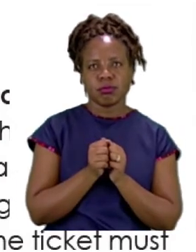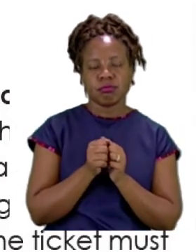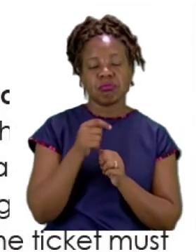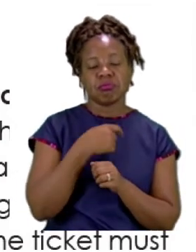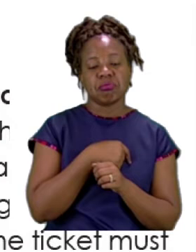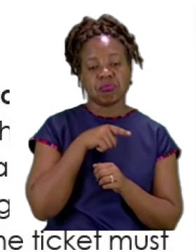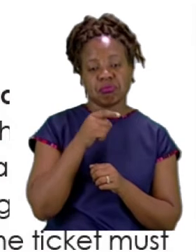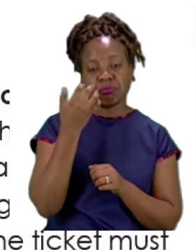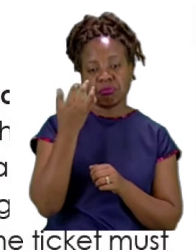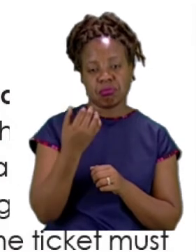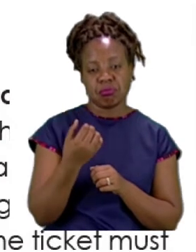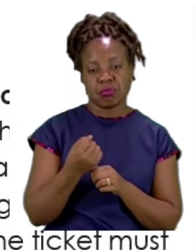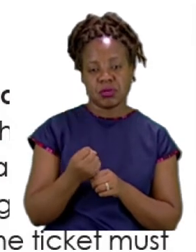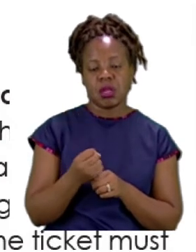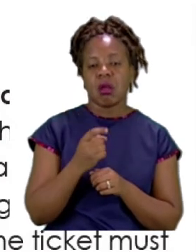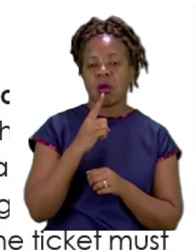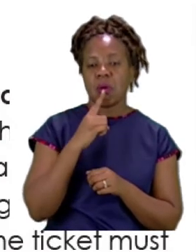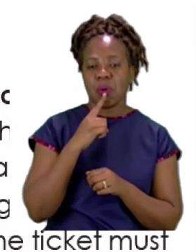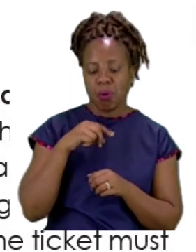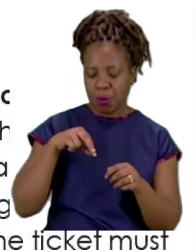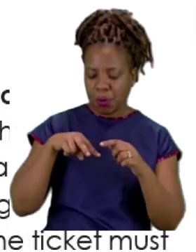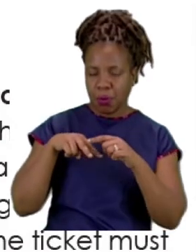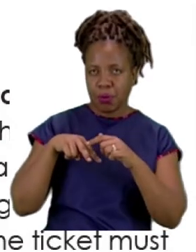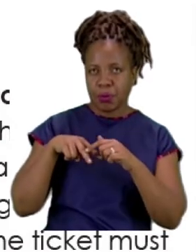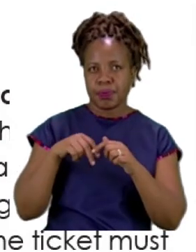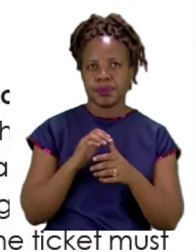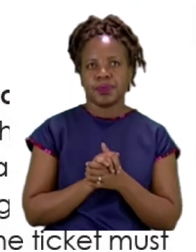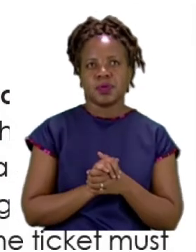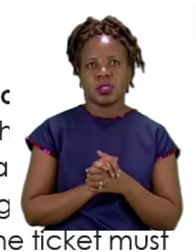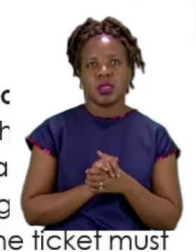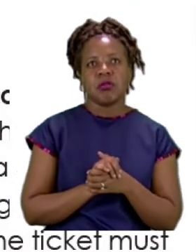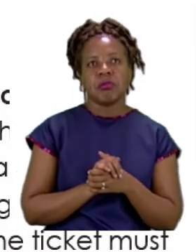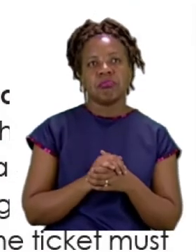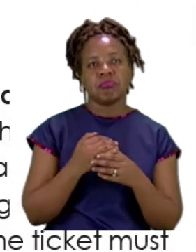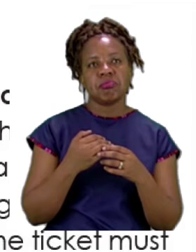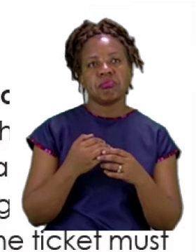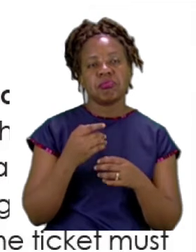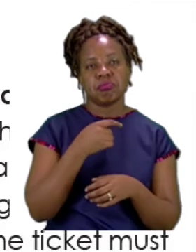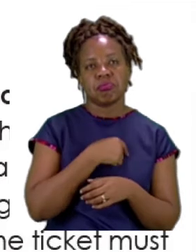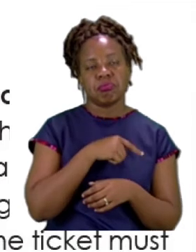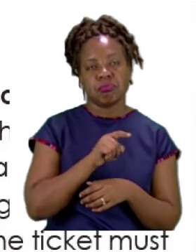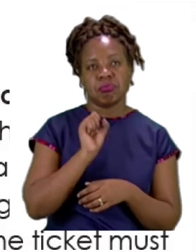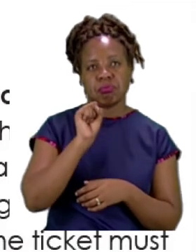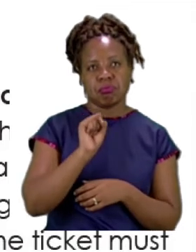pain in her leg. She must go to see her son in